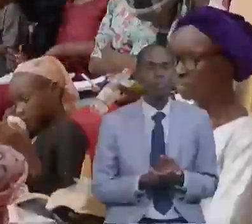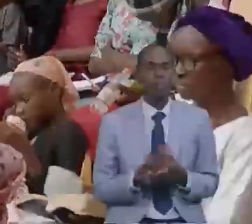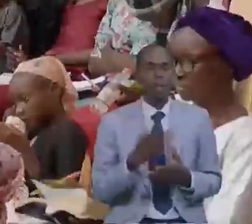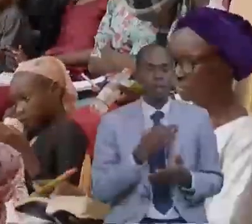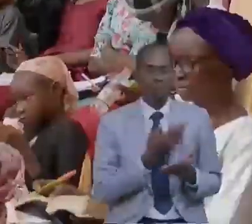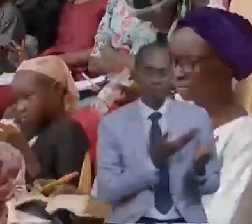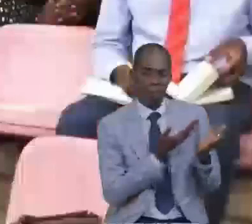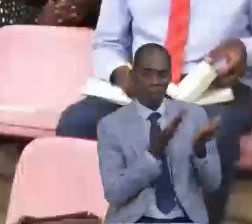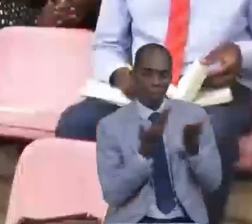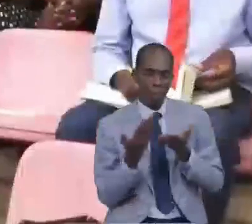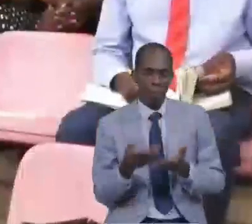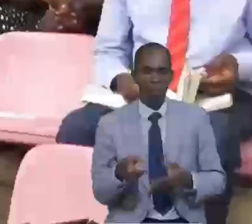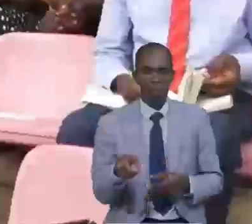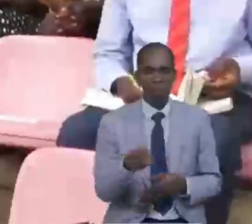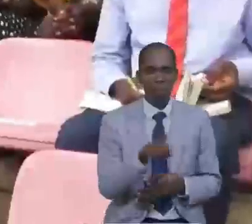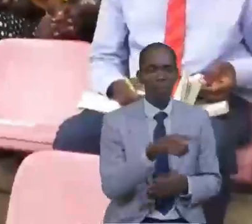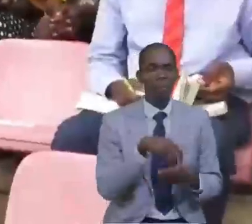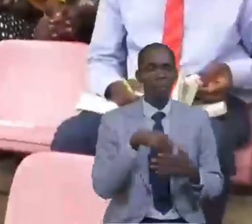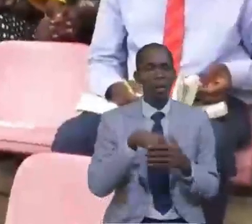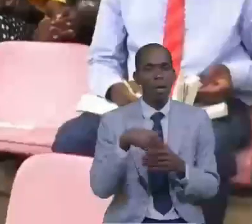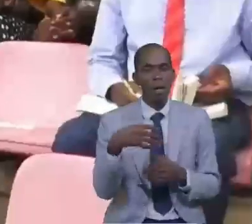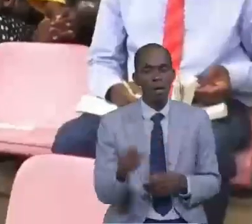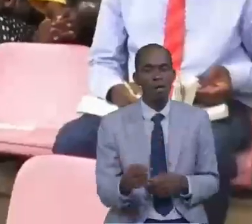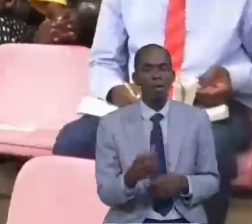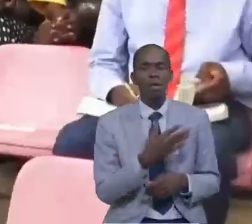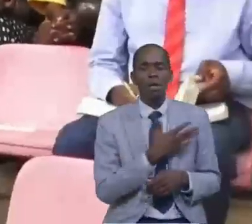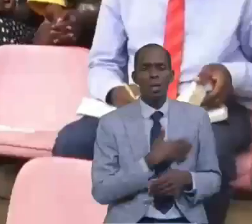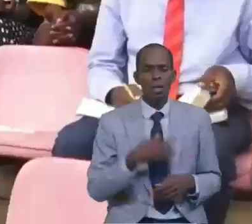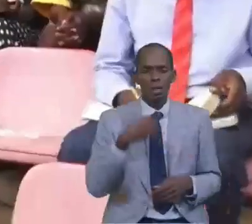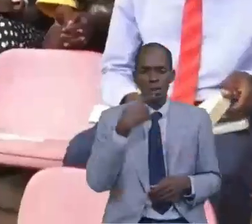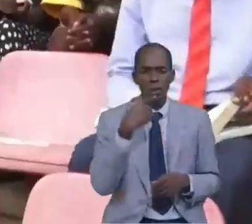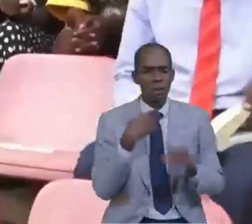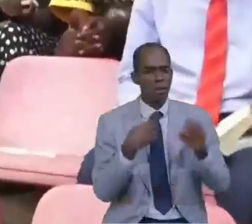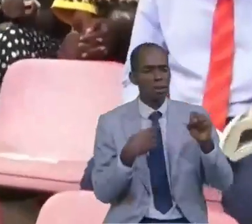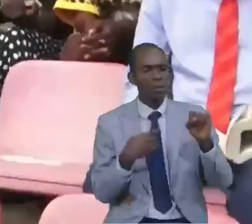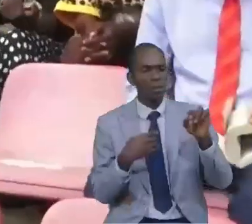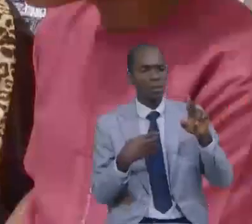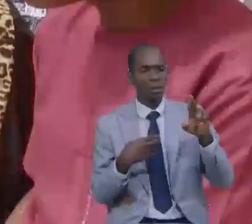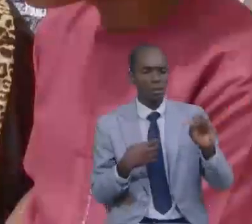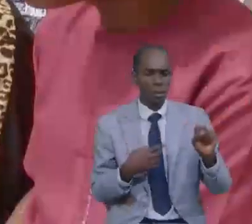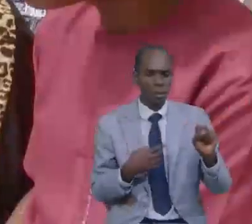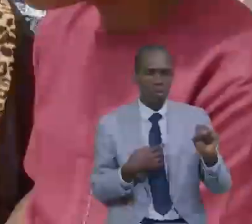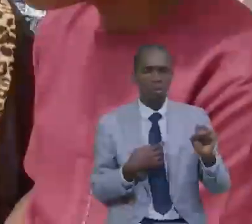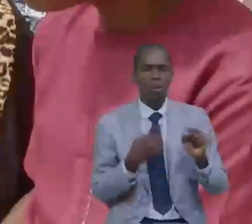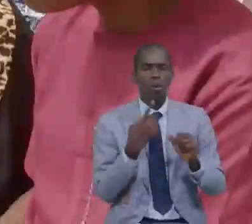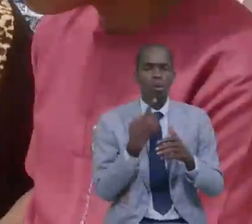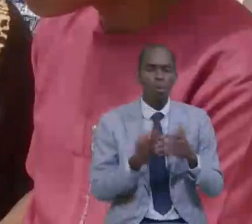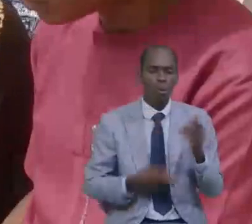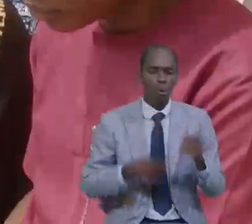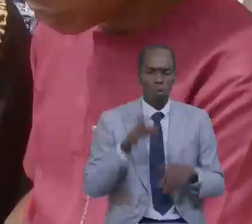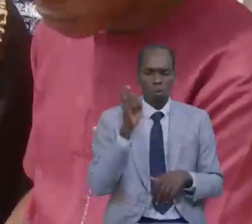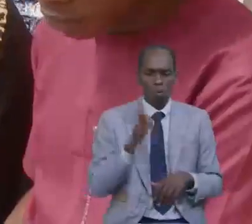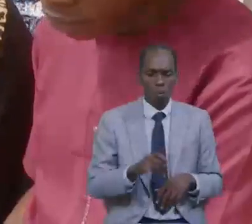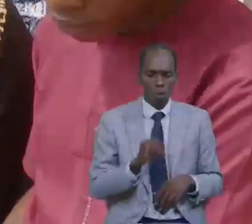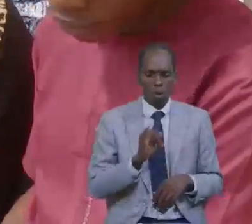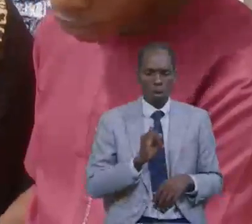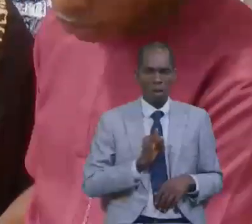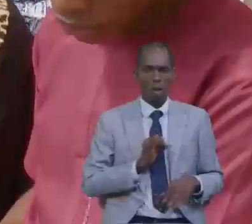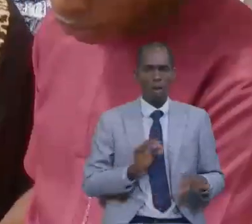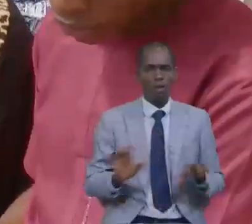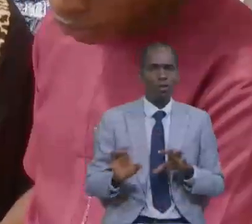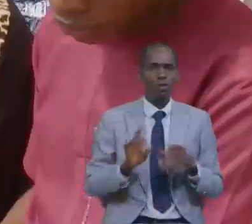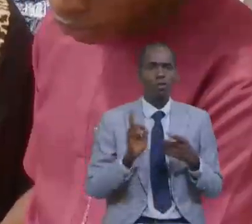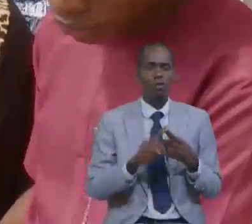must I do to be saved? There's some preachers that will answer that question by saying, you